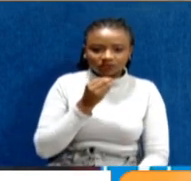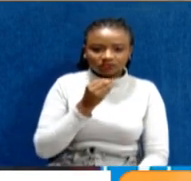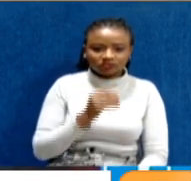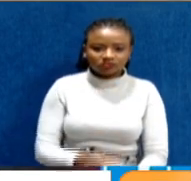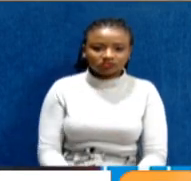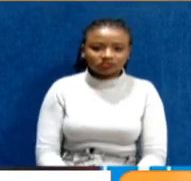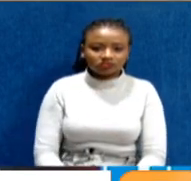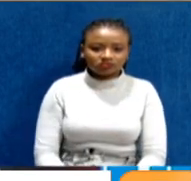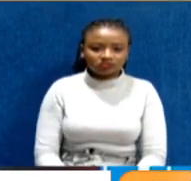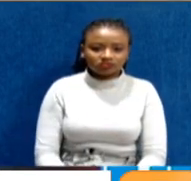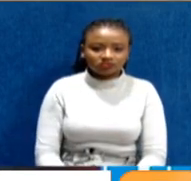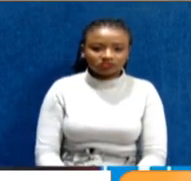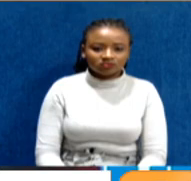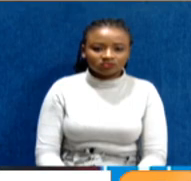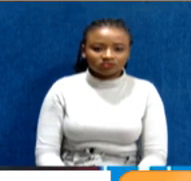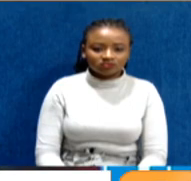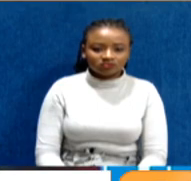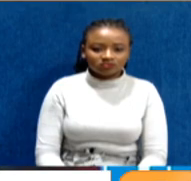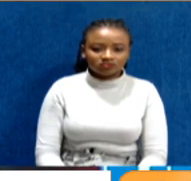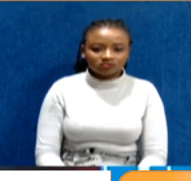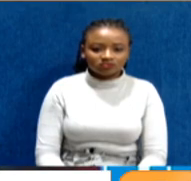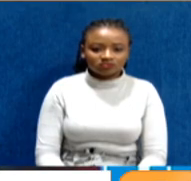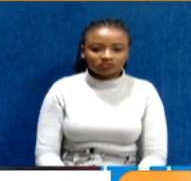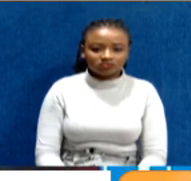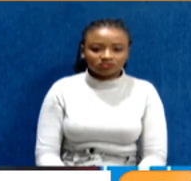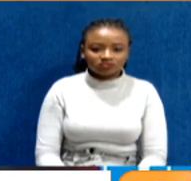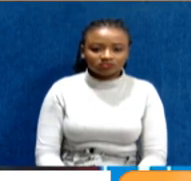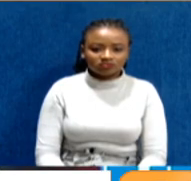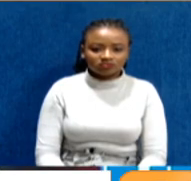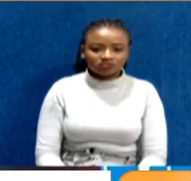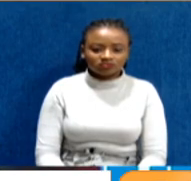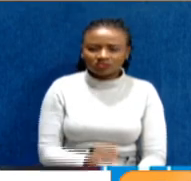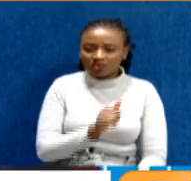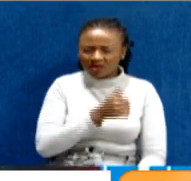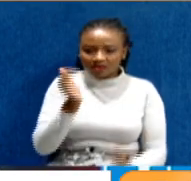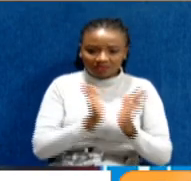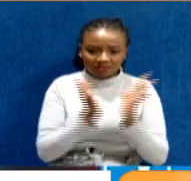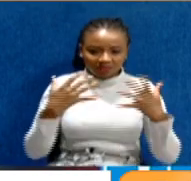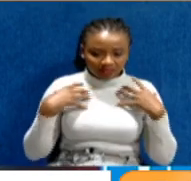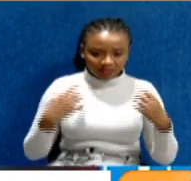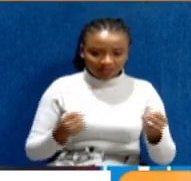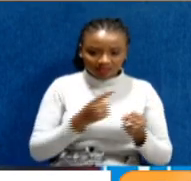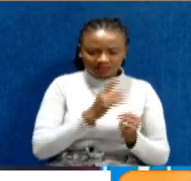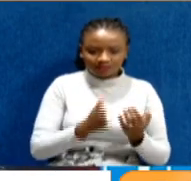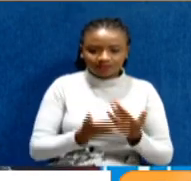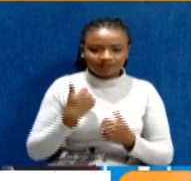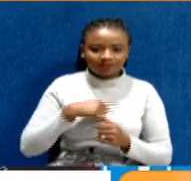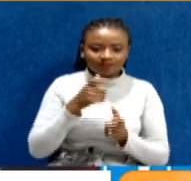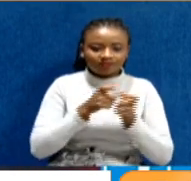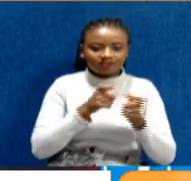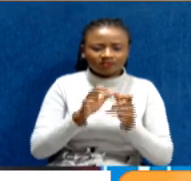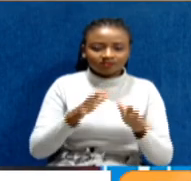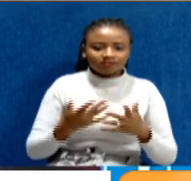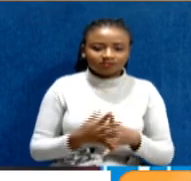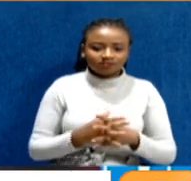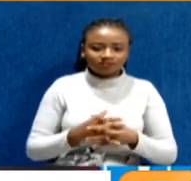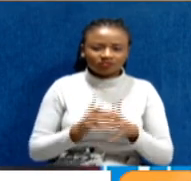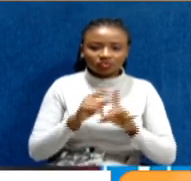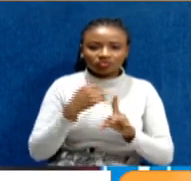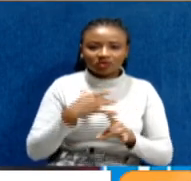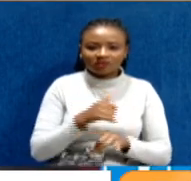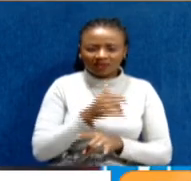foods. We have a number of them. We have the public health helps us in terms of handling. And there are two key areas